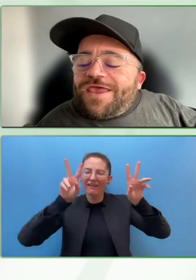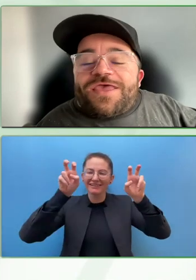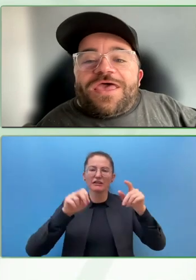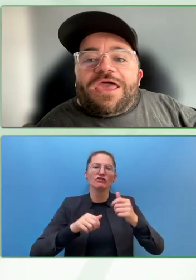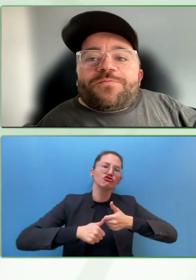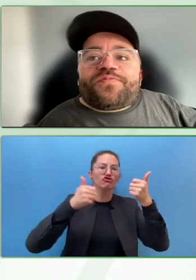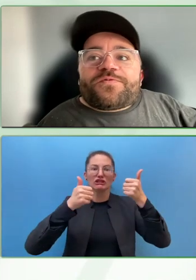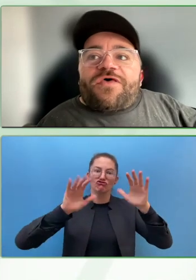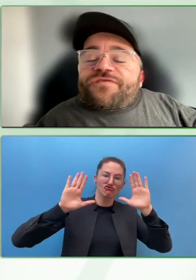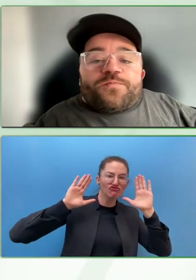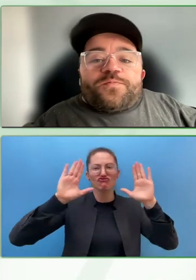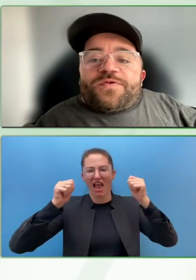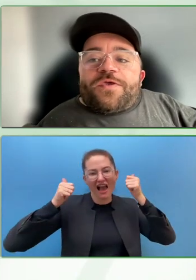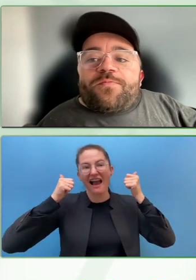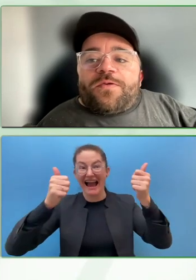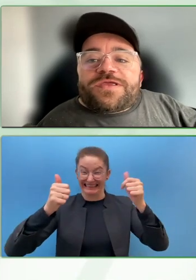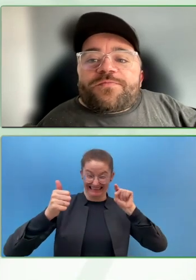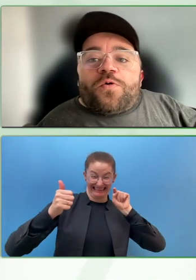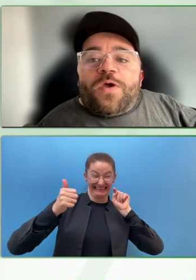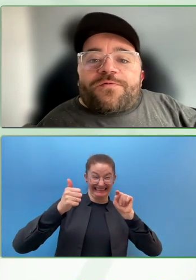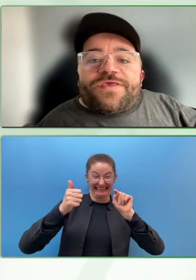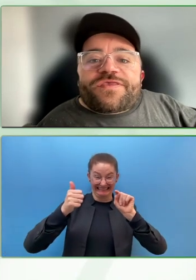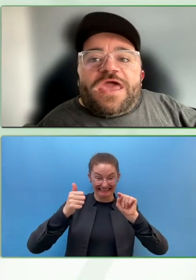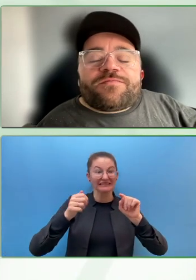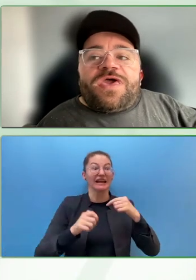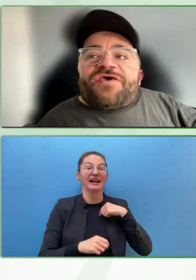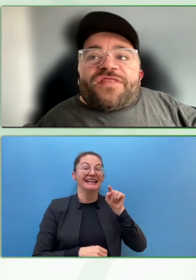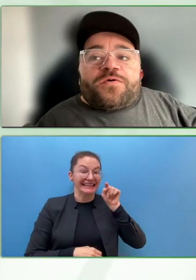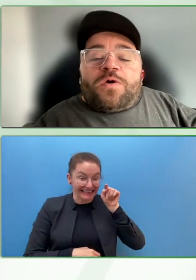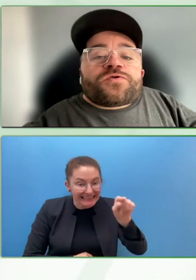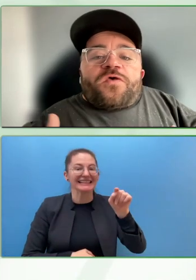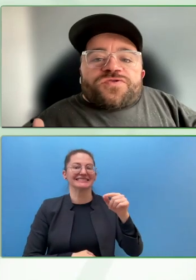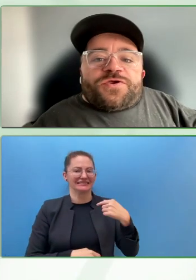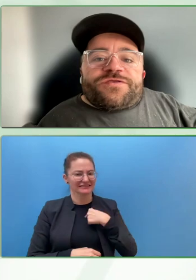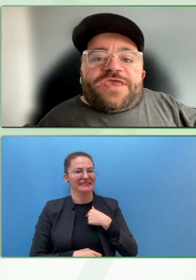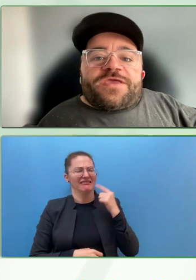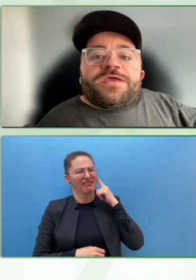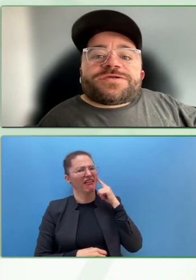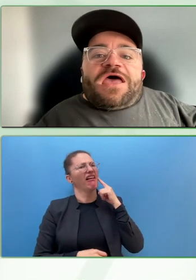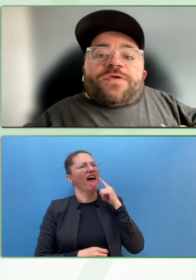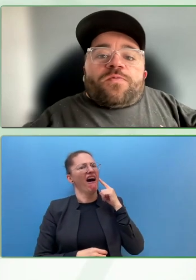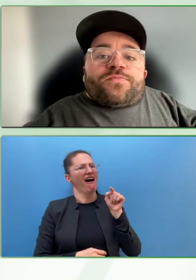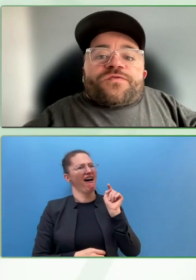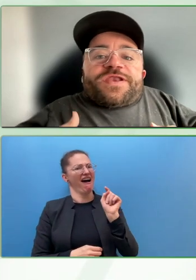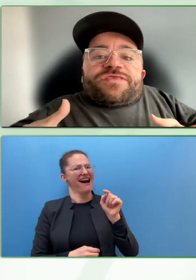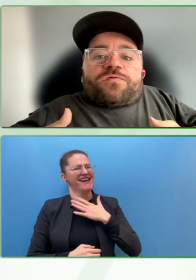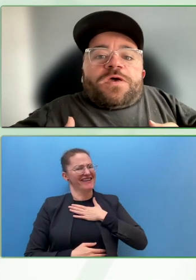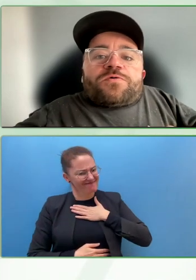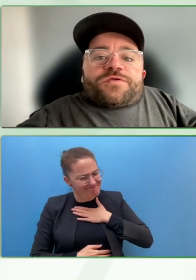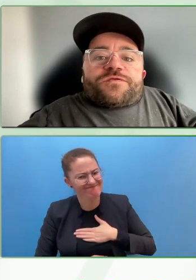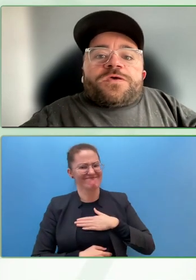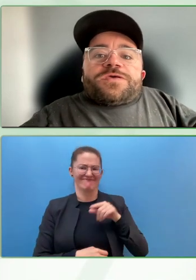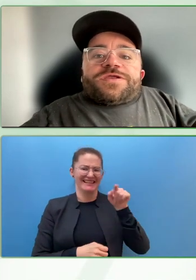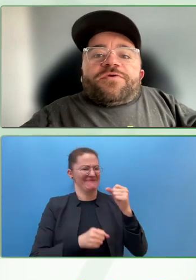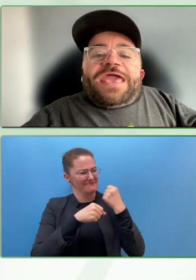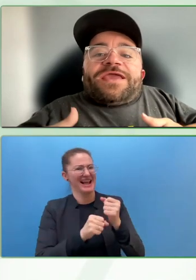that we'd love to be doing more work with. I think the world of opportunity, now we are moving into a world